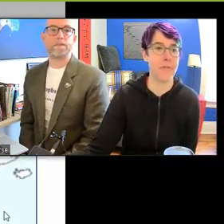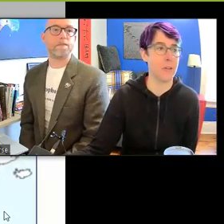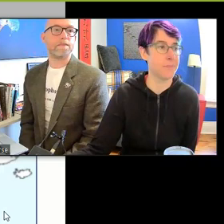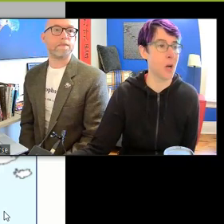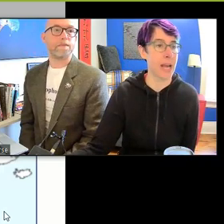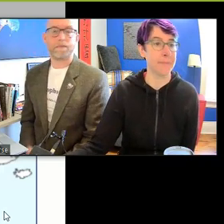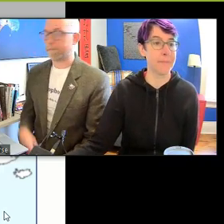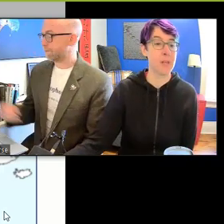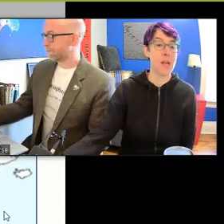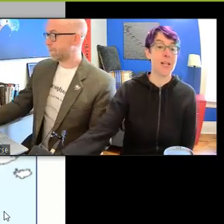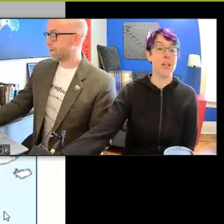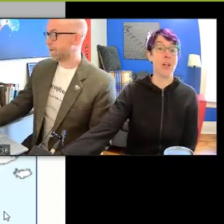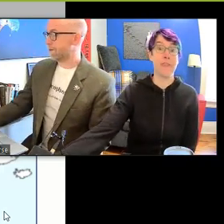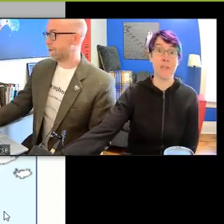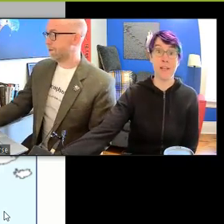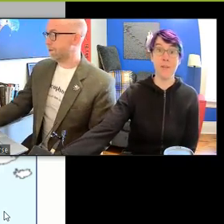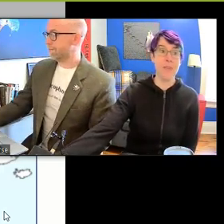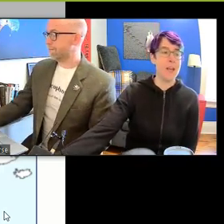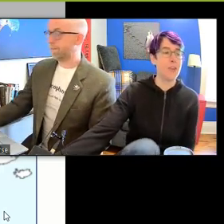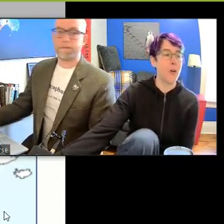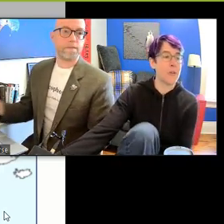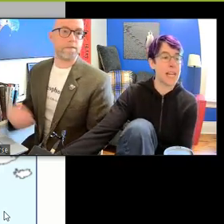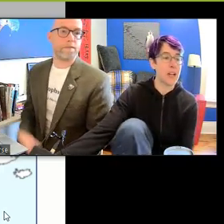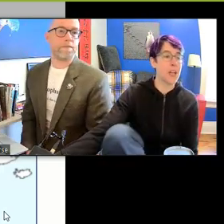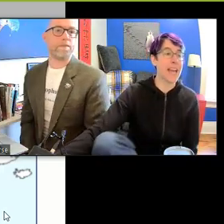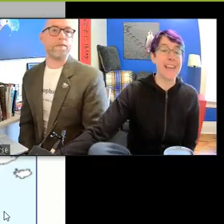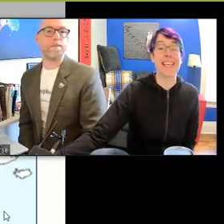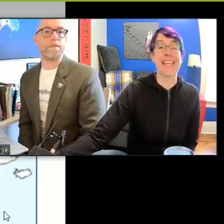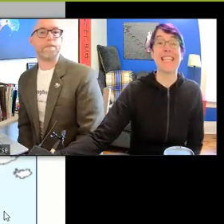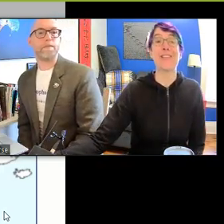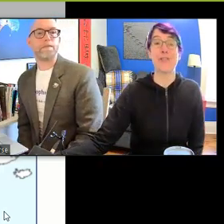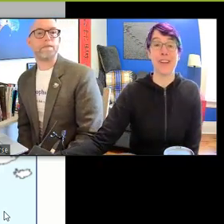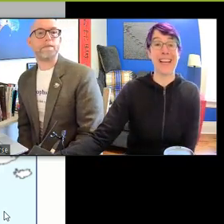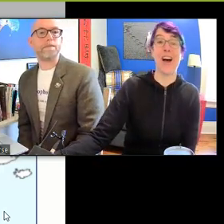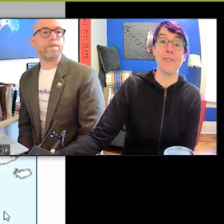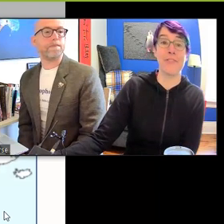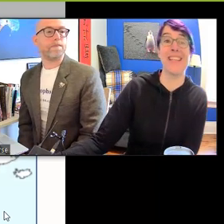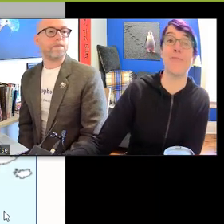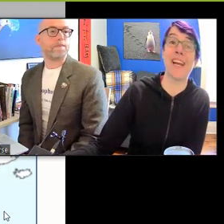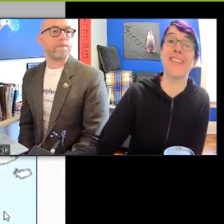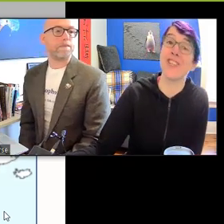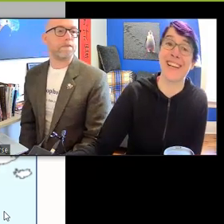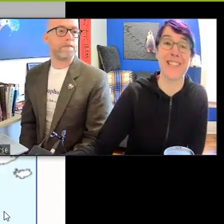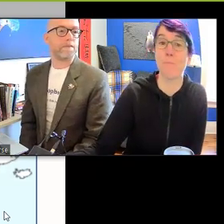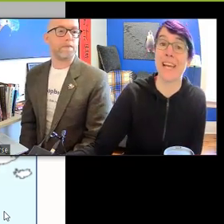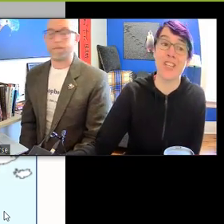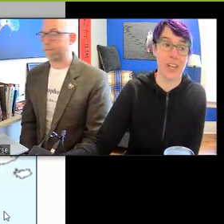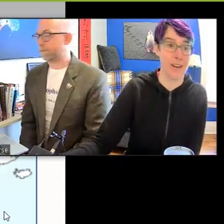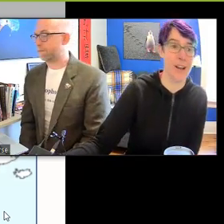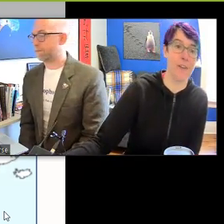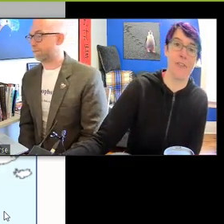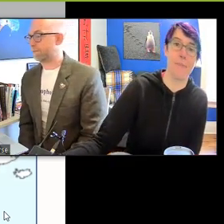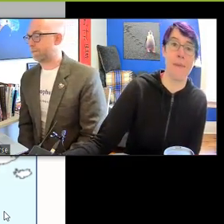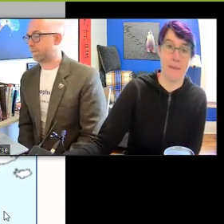absolutely wonderful. Okay. Look familiar? So if we take a look at the history of the range